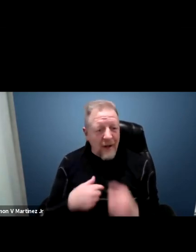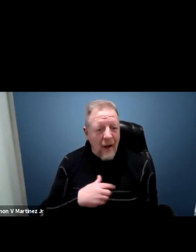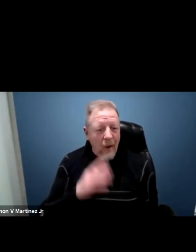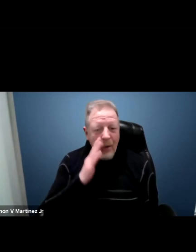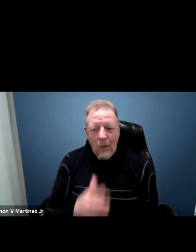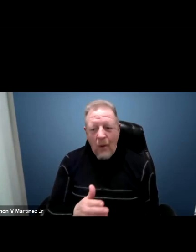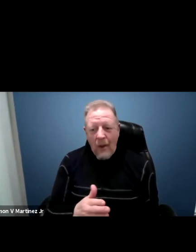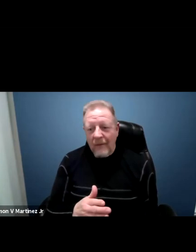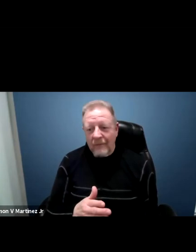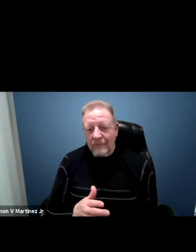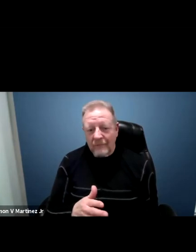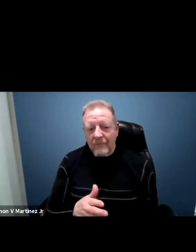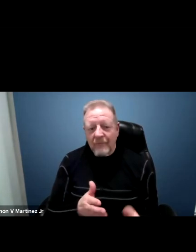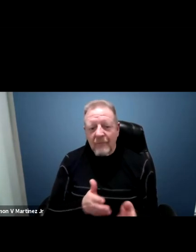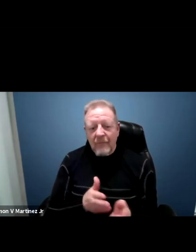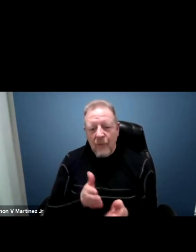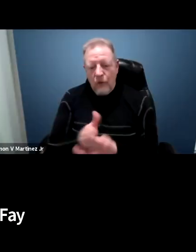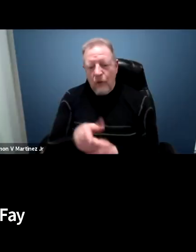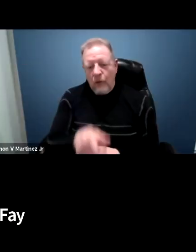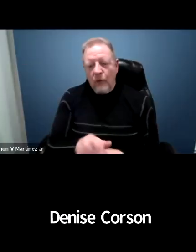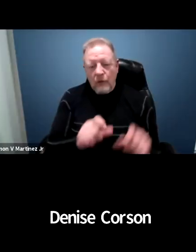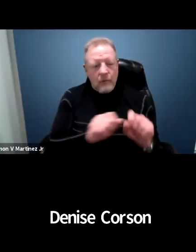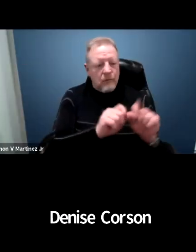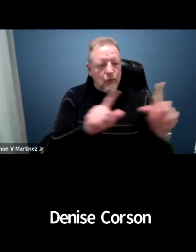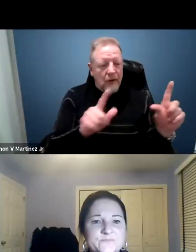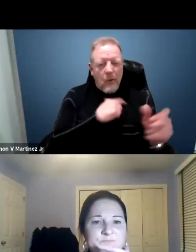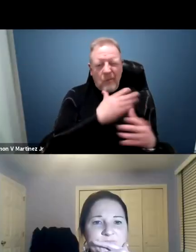exit screen sharing.